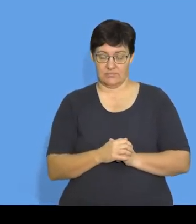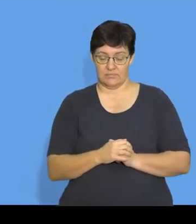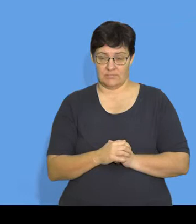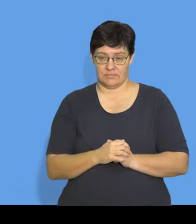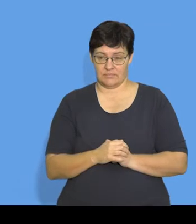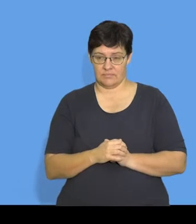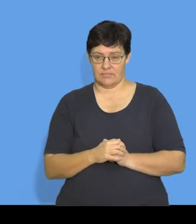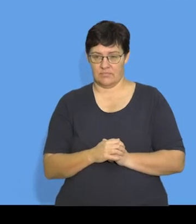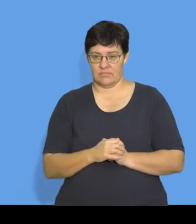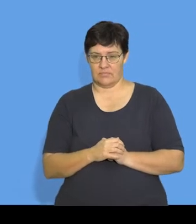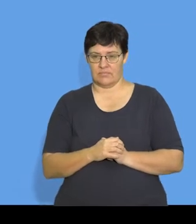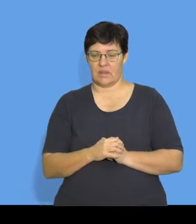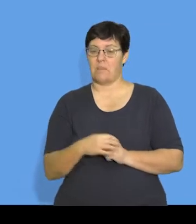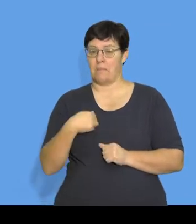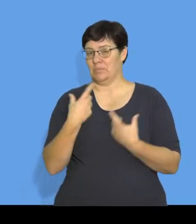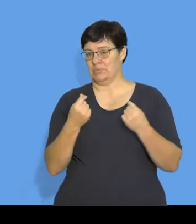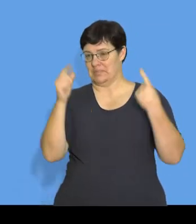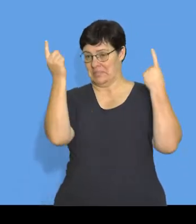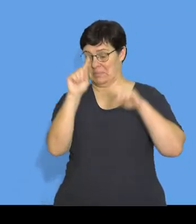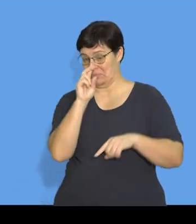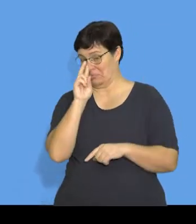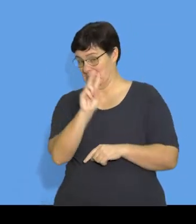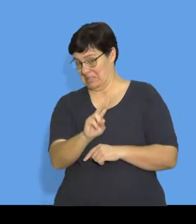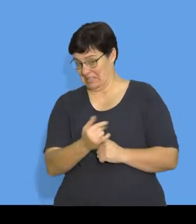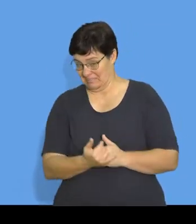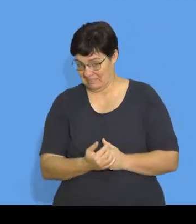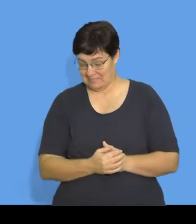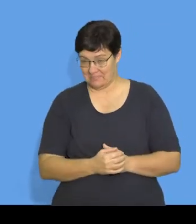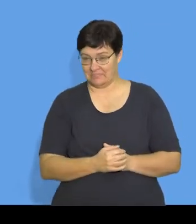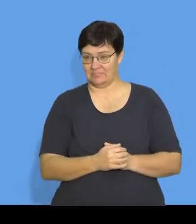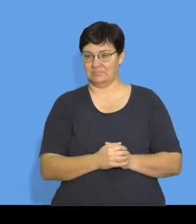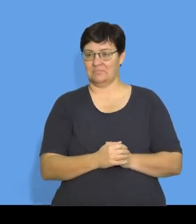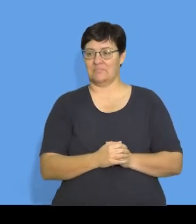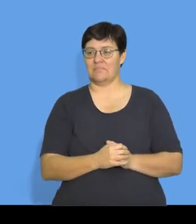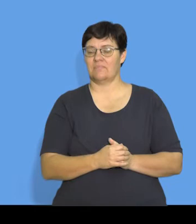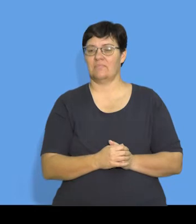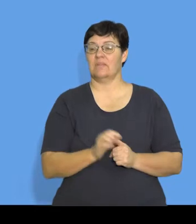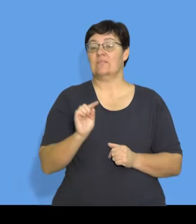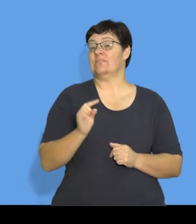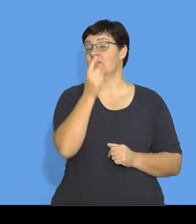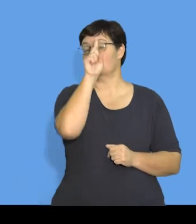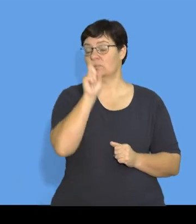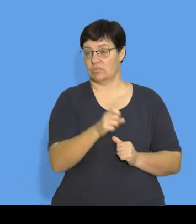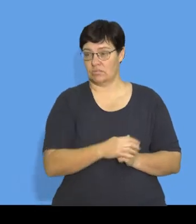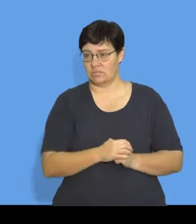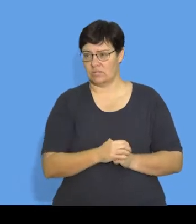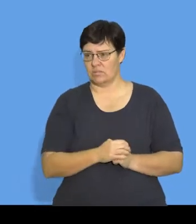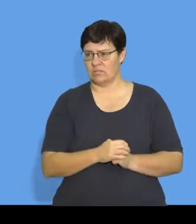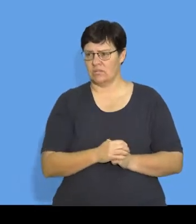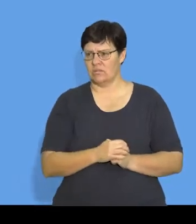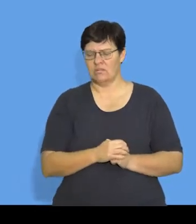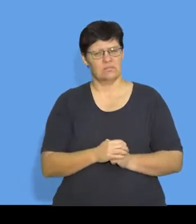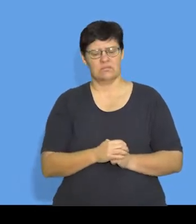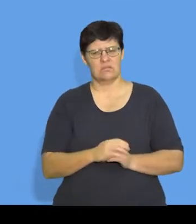But I've done something special with this one. You'll see in a second. So, first question, what is